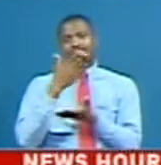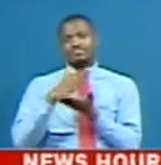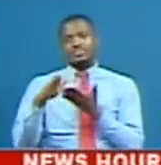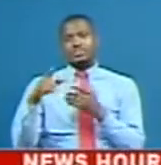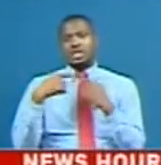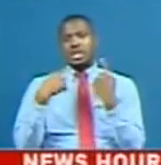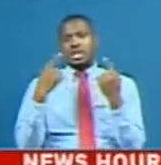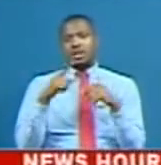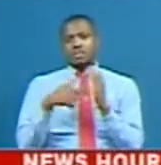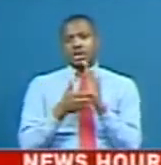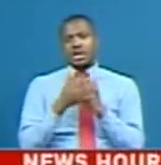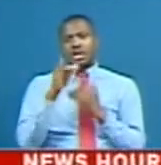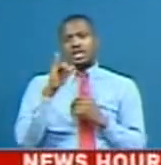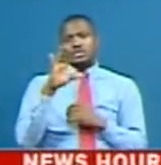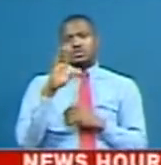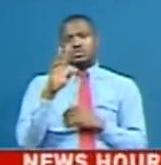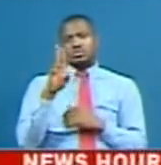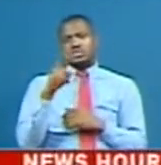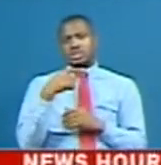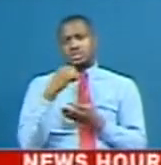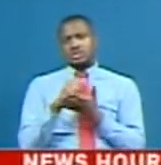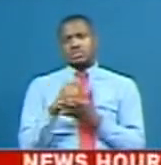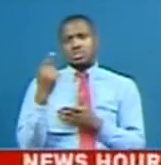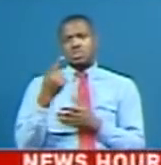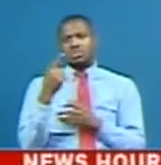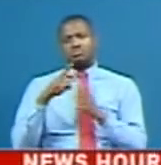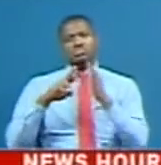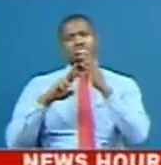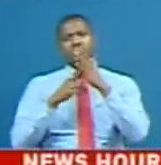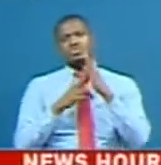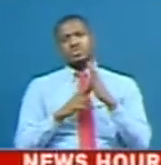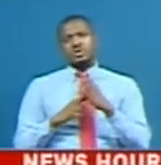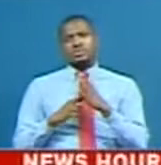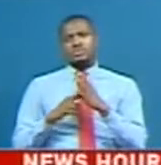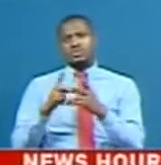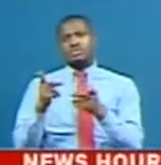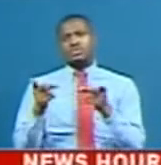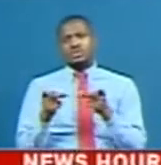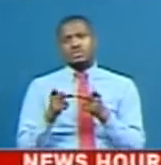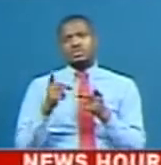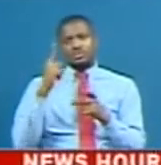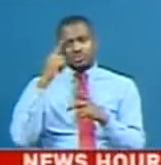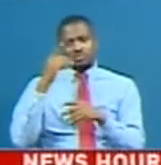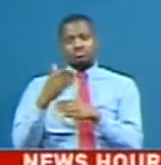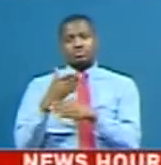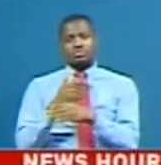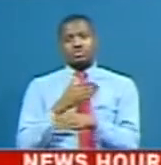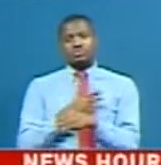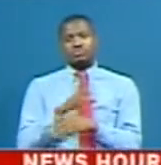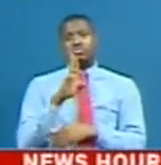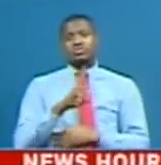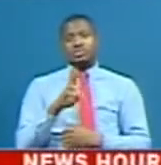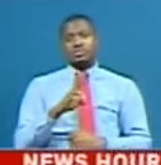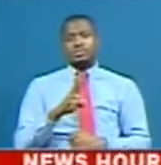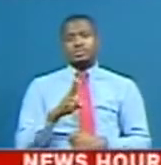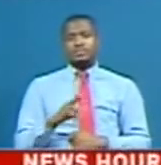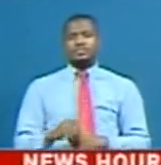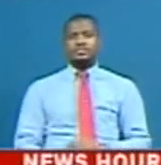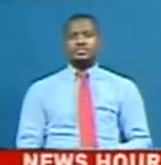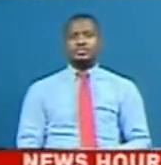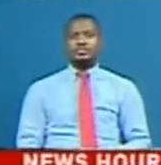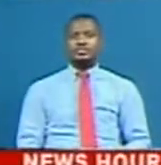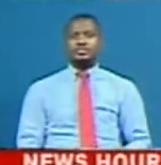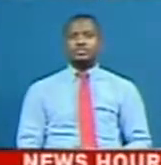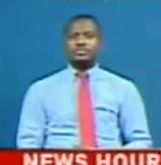the claims by ICU, explaining that it is only renovating the complex for improved usage by its members.